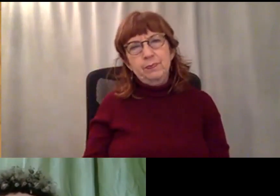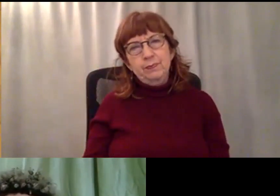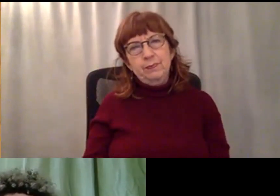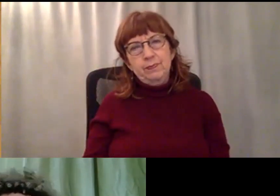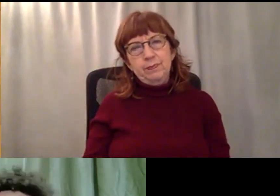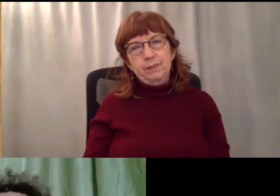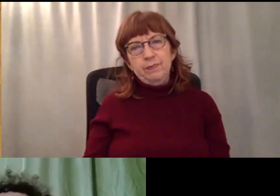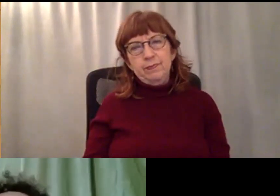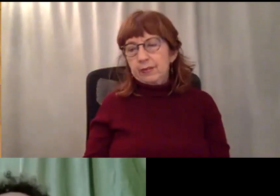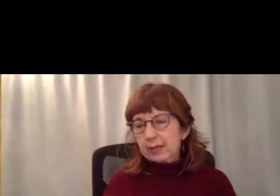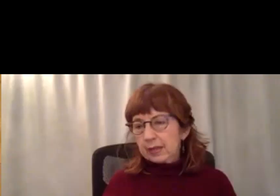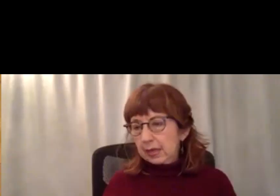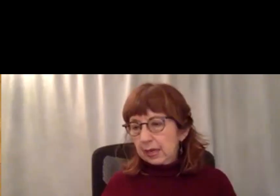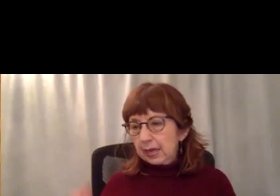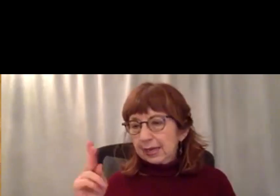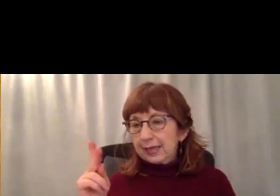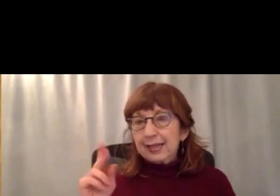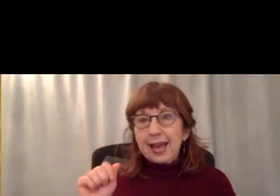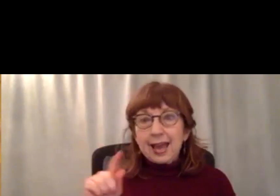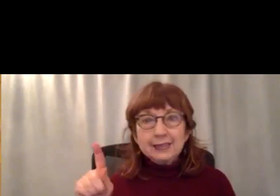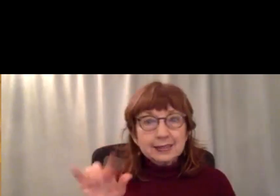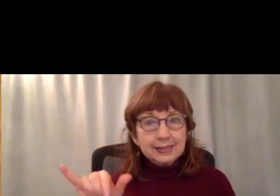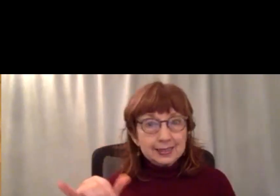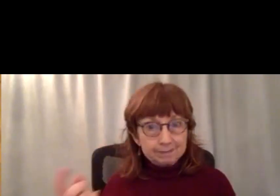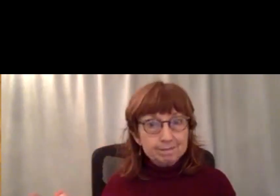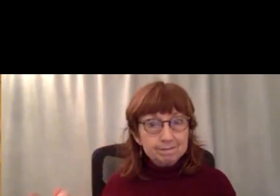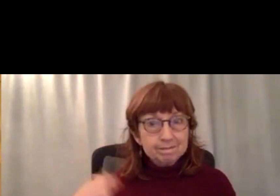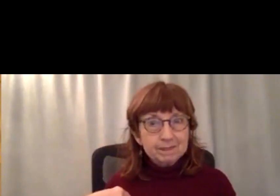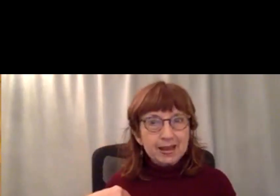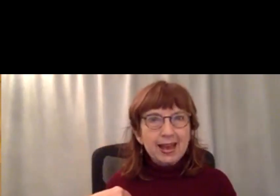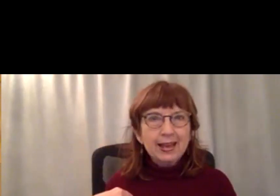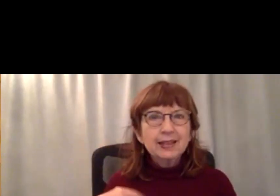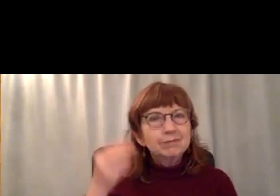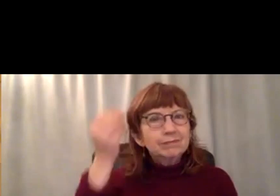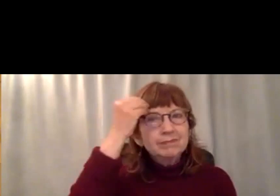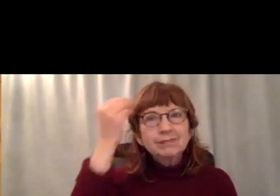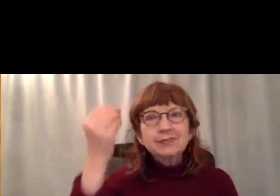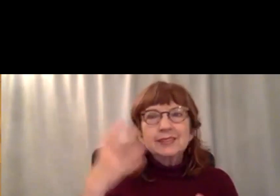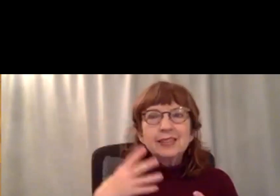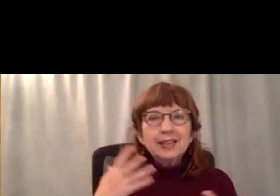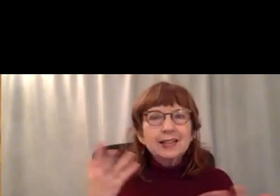Okay, Kazi, would you like to come on back and tell us